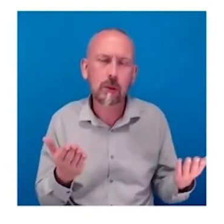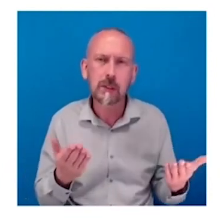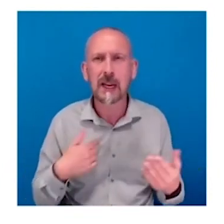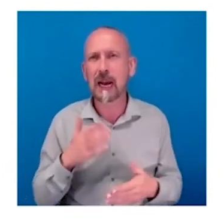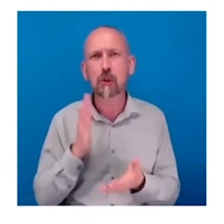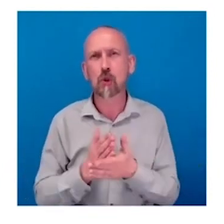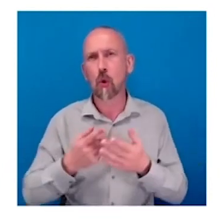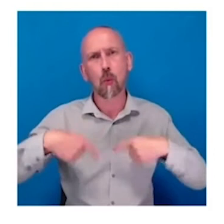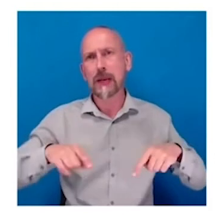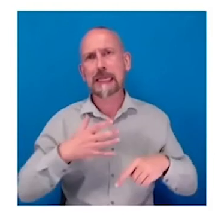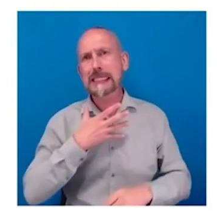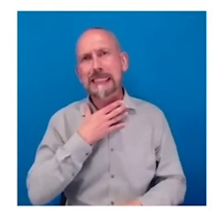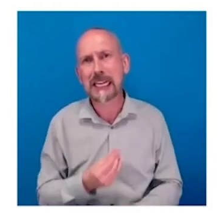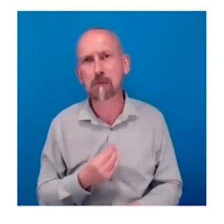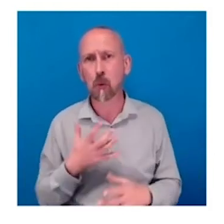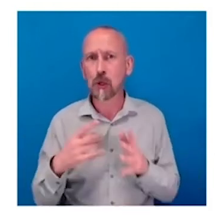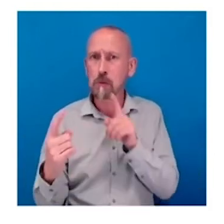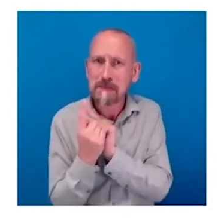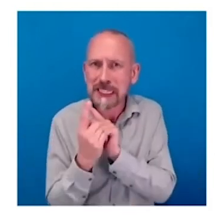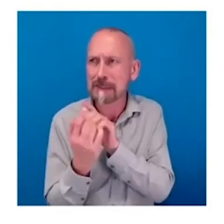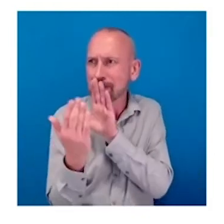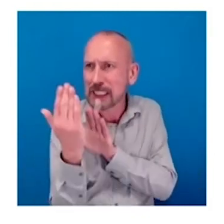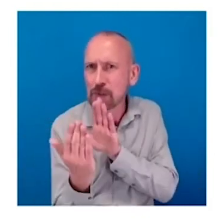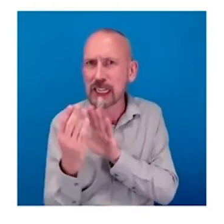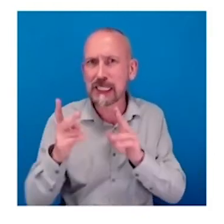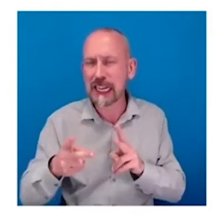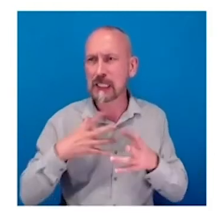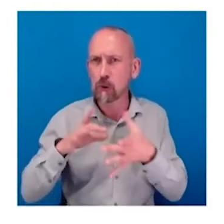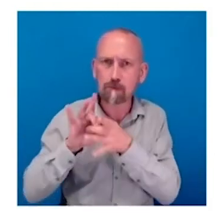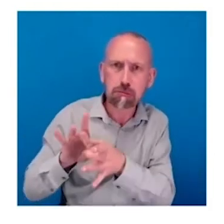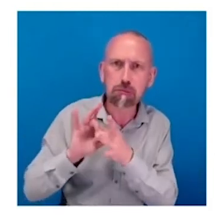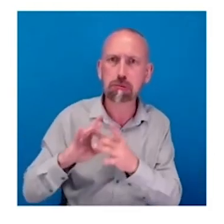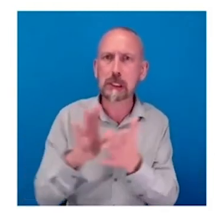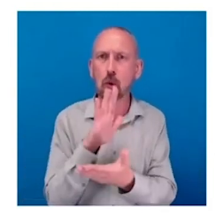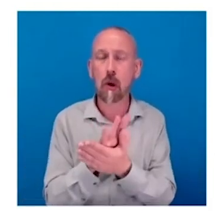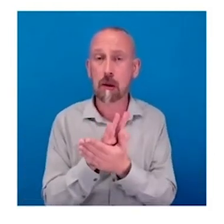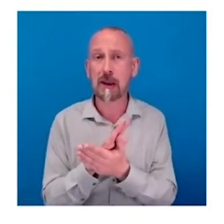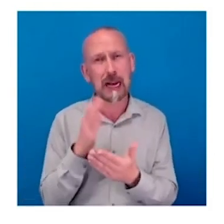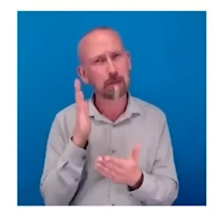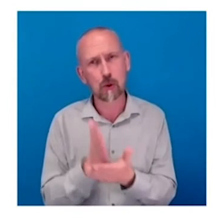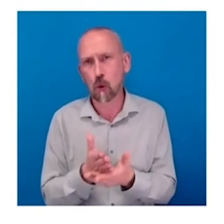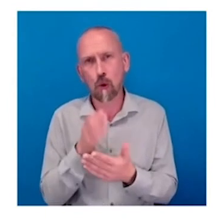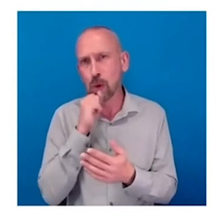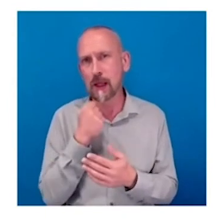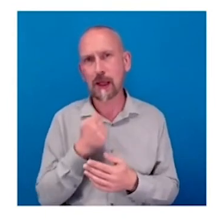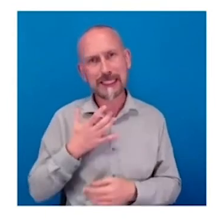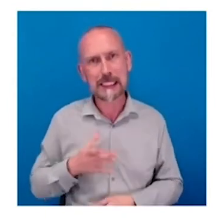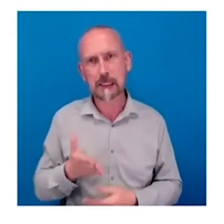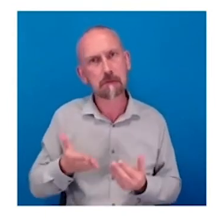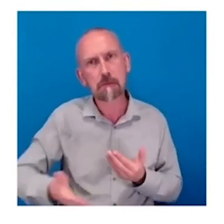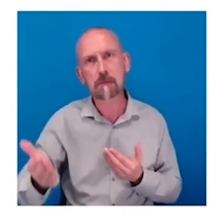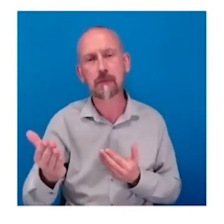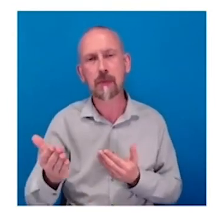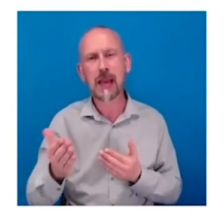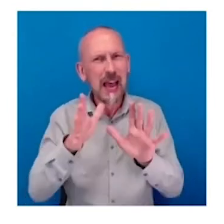back together again physically at some point and enjoy some of these things. And I think that will always be required. And I wanted to just do one quick